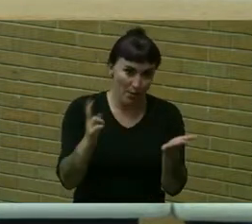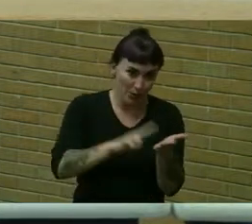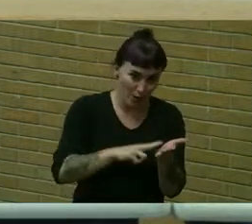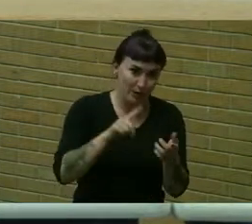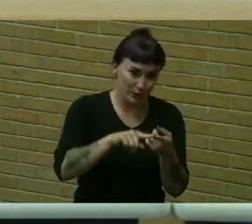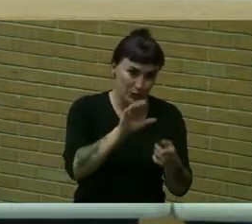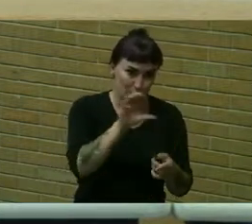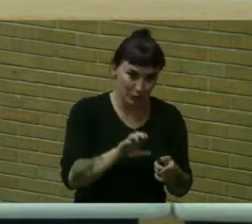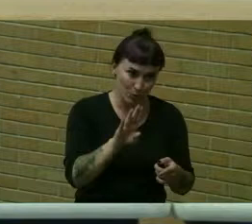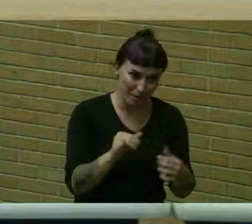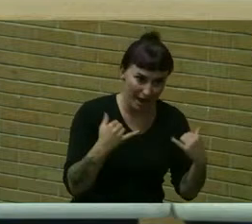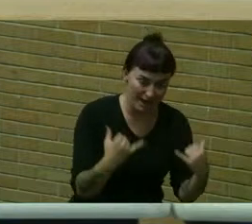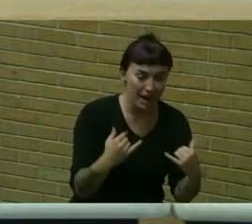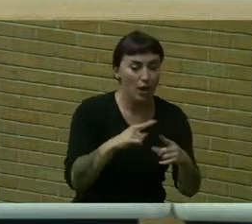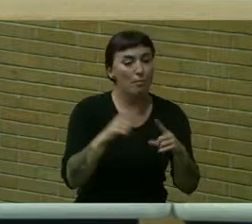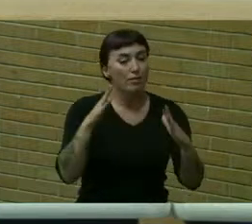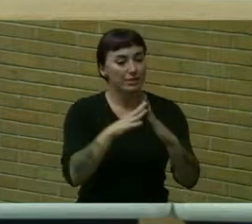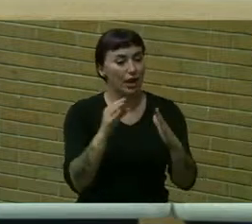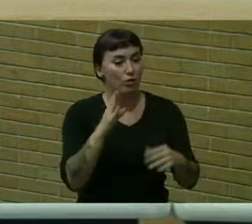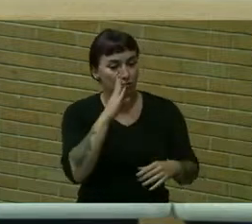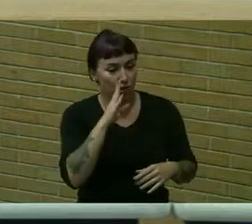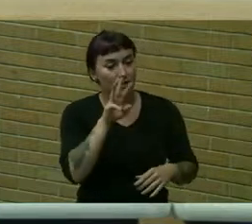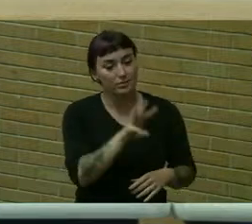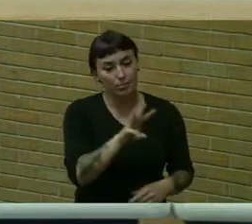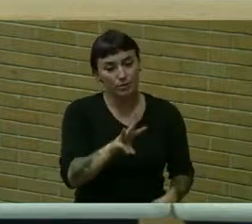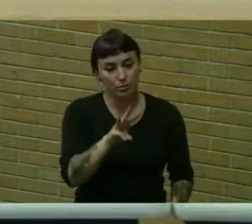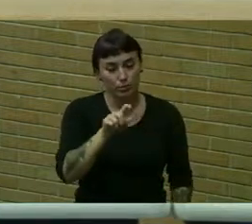now. But the Town of Brighton webpage is